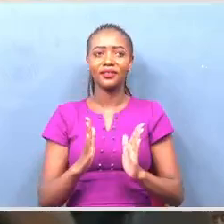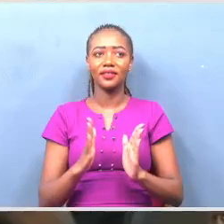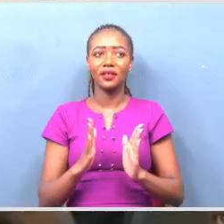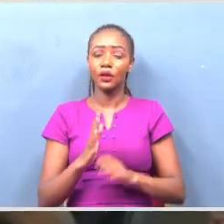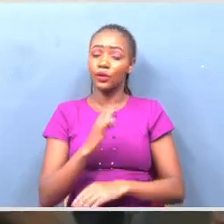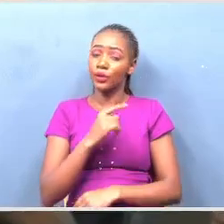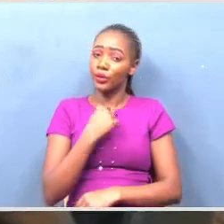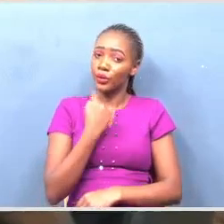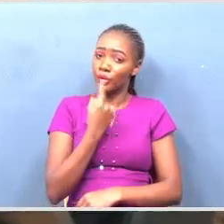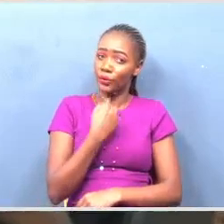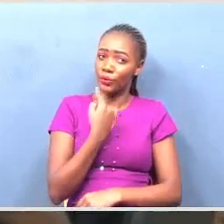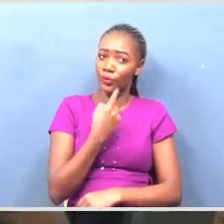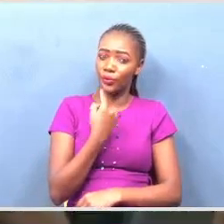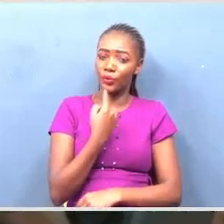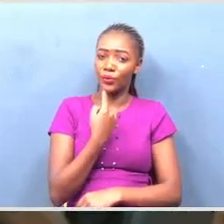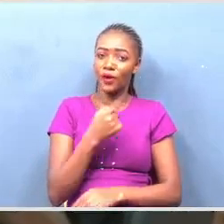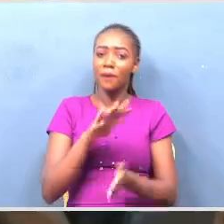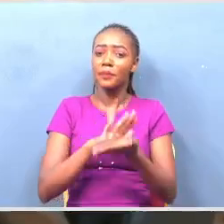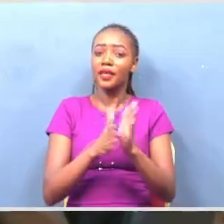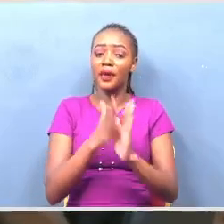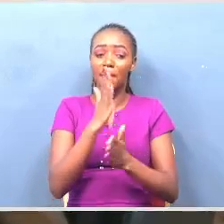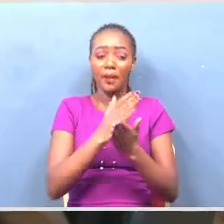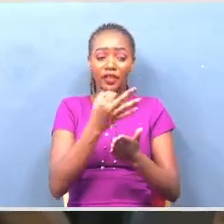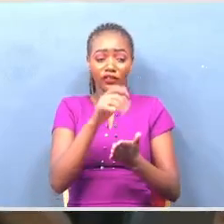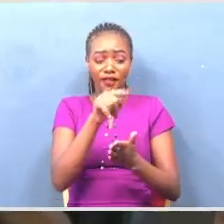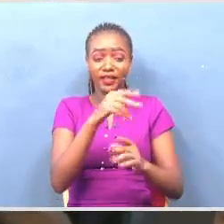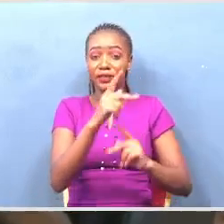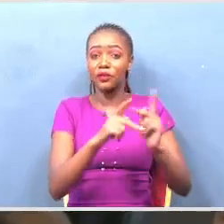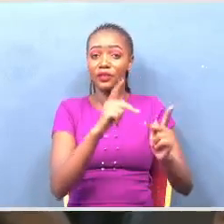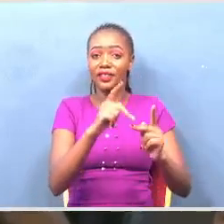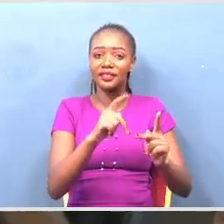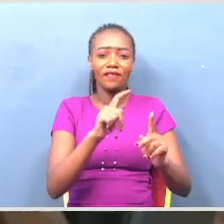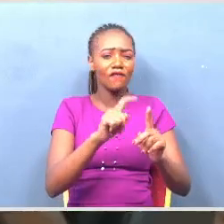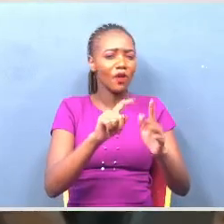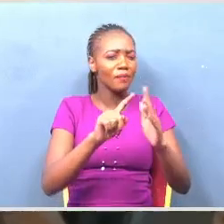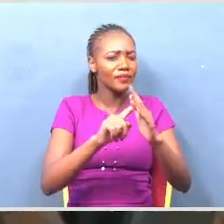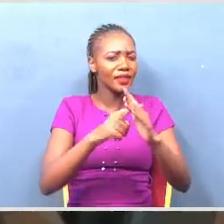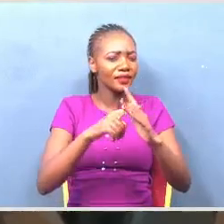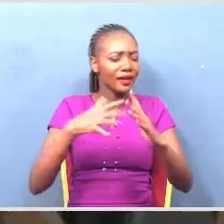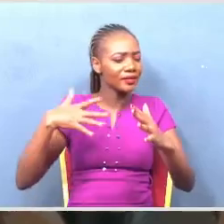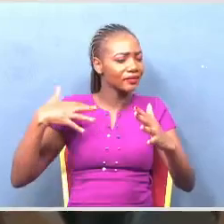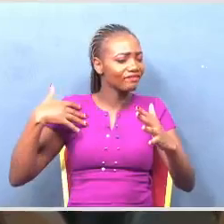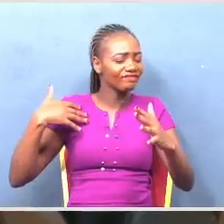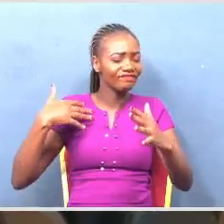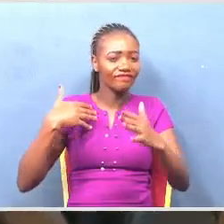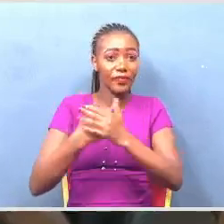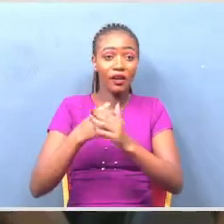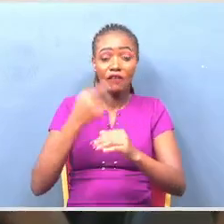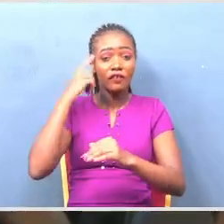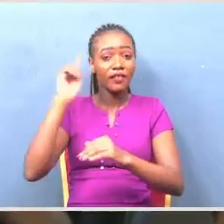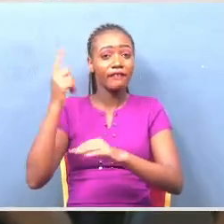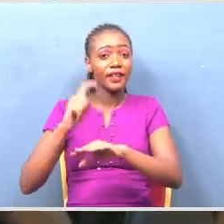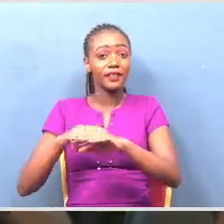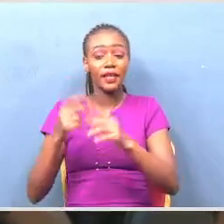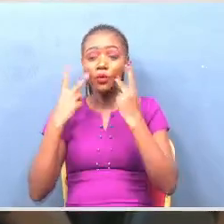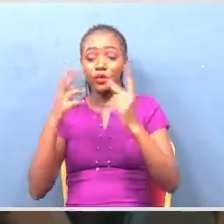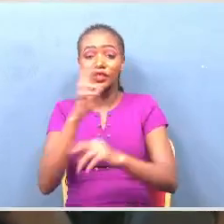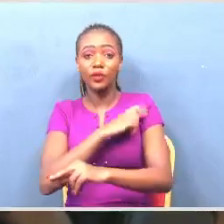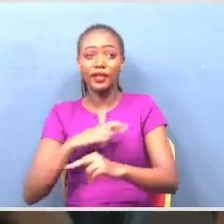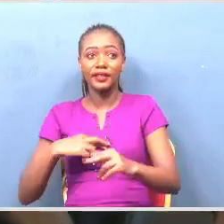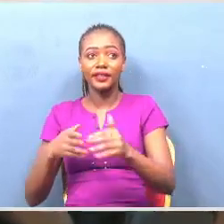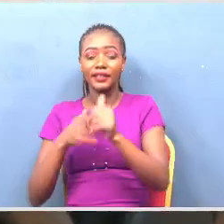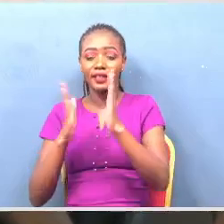who were part of this process right from the beginning. For the first time, we saw religious leaders spend